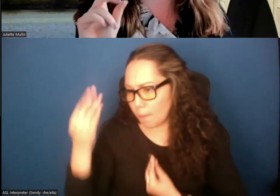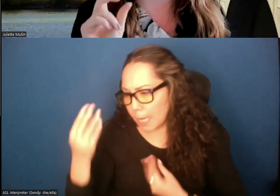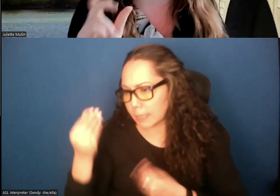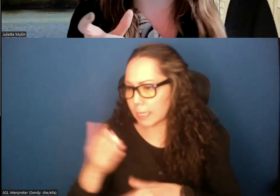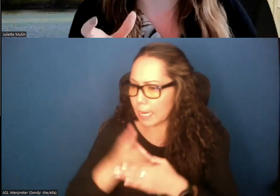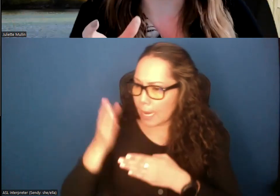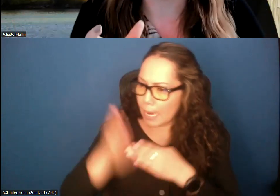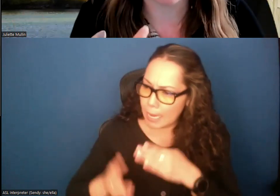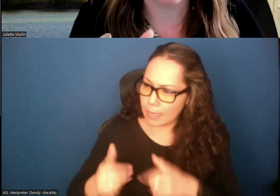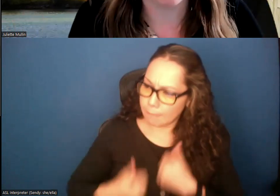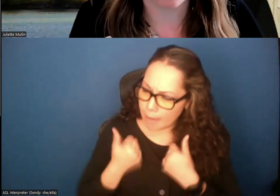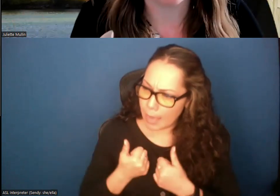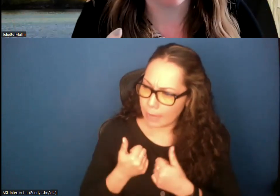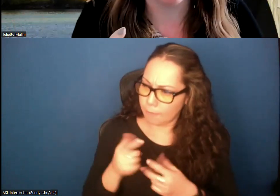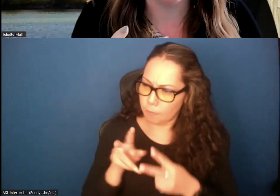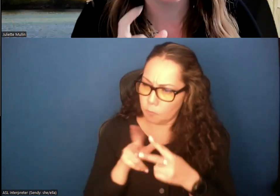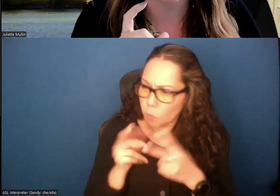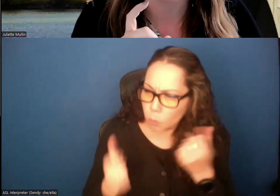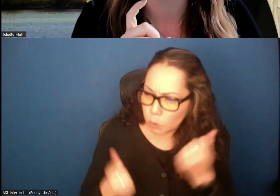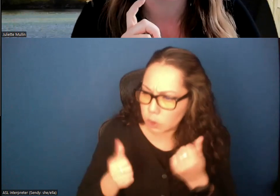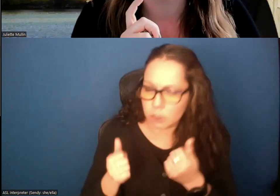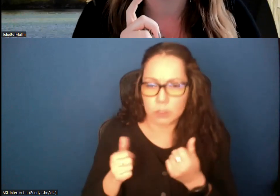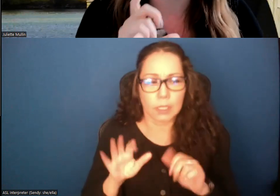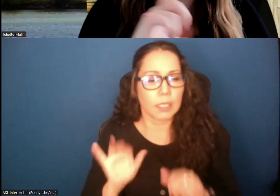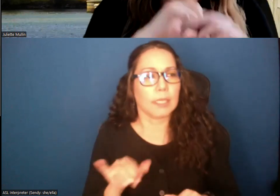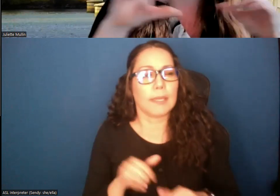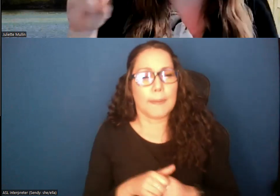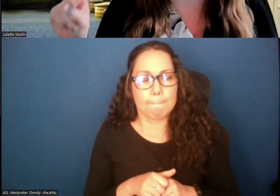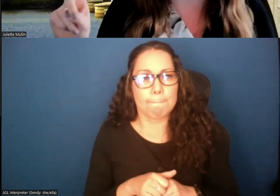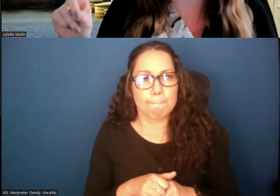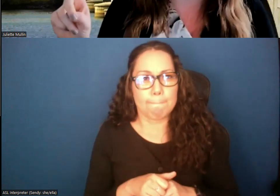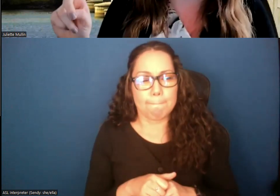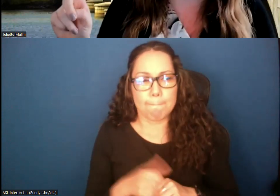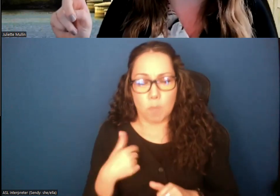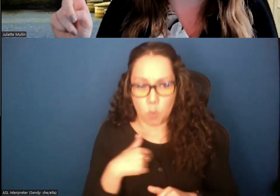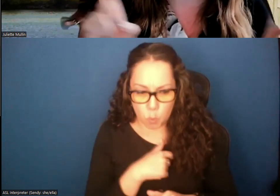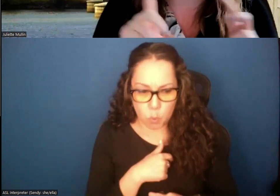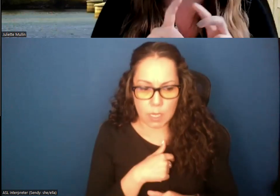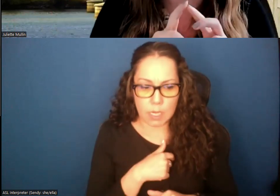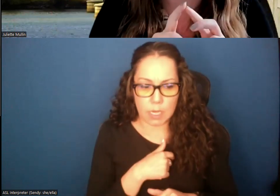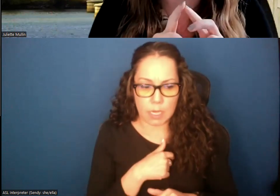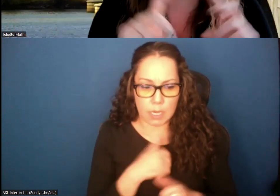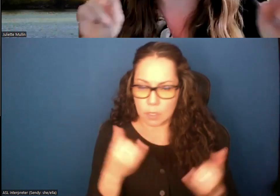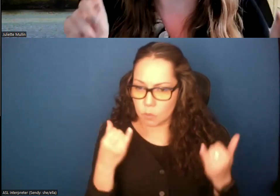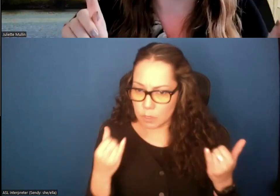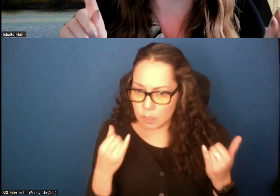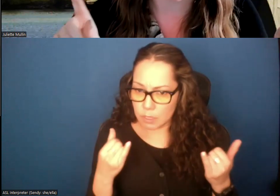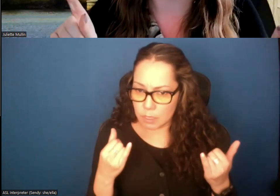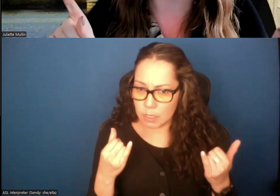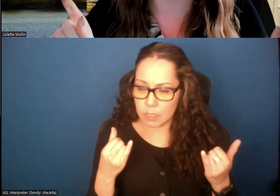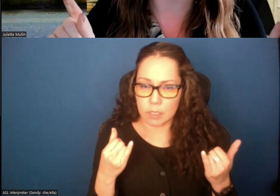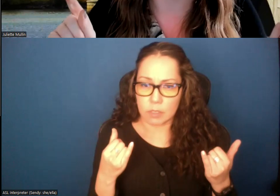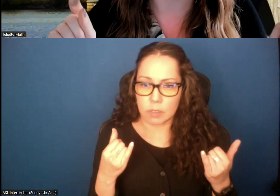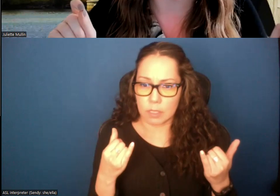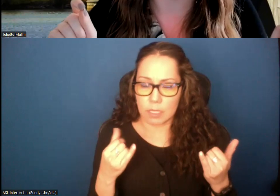So I think what I'll respond at a high level on that one is what we walked through today is the state